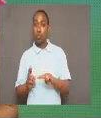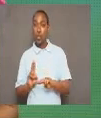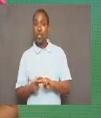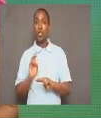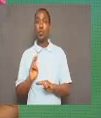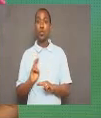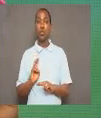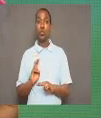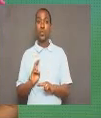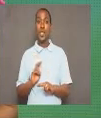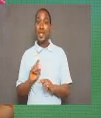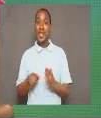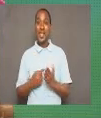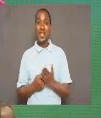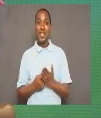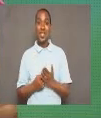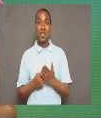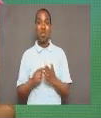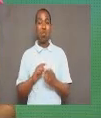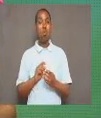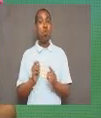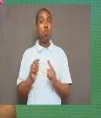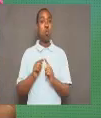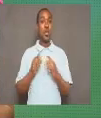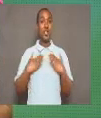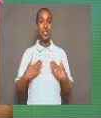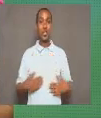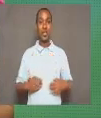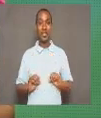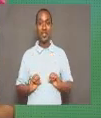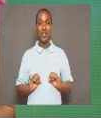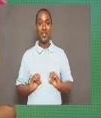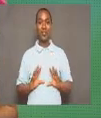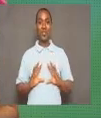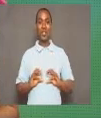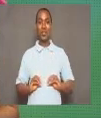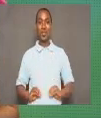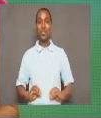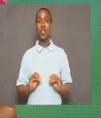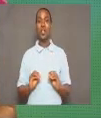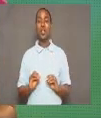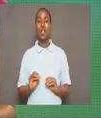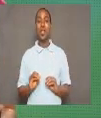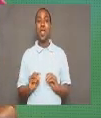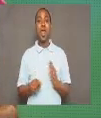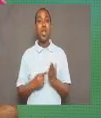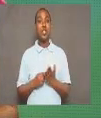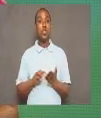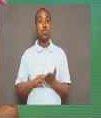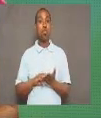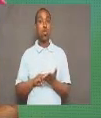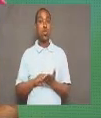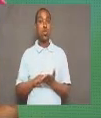the body. The molecules leave the small intestine by